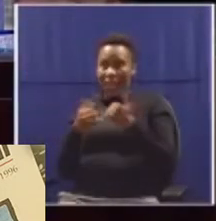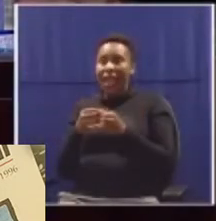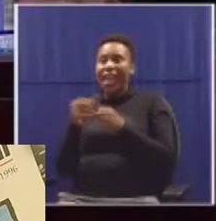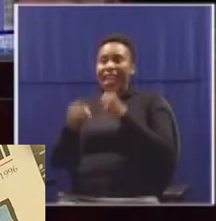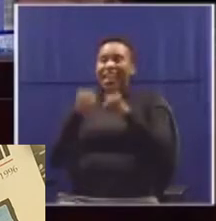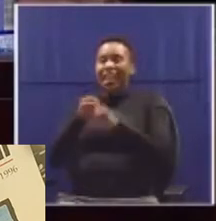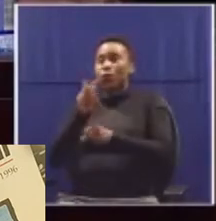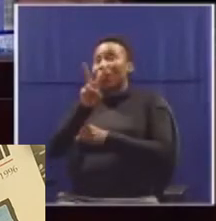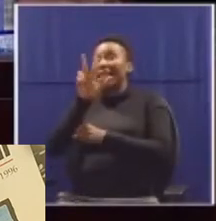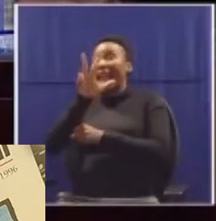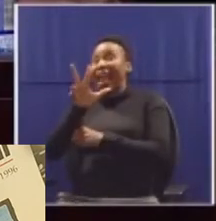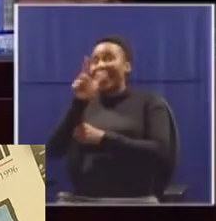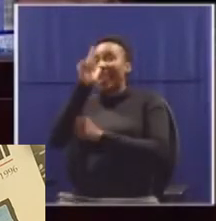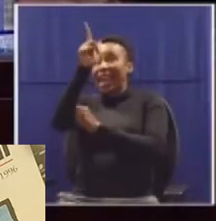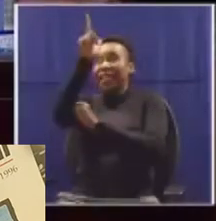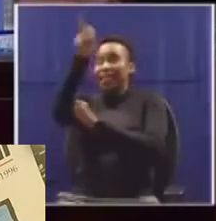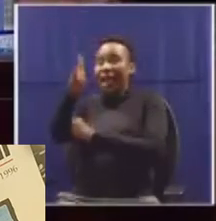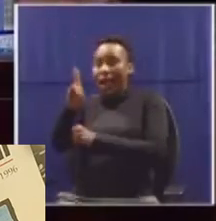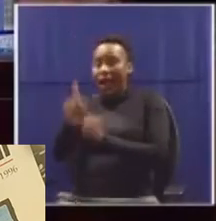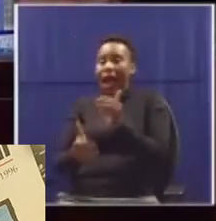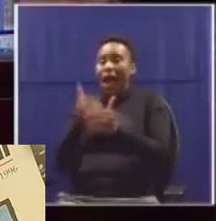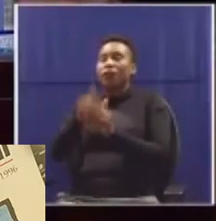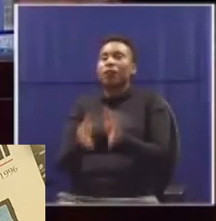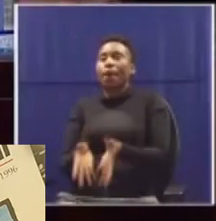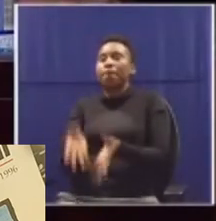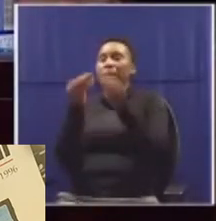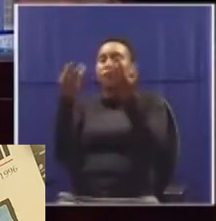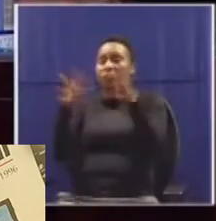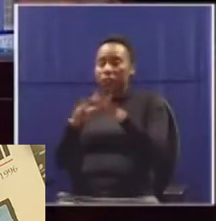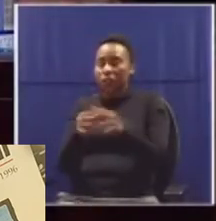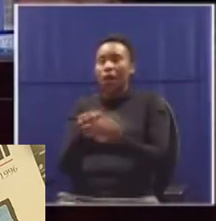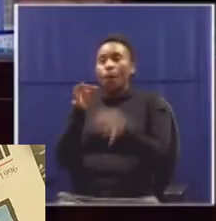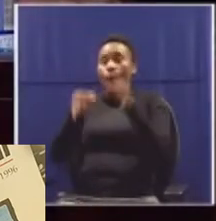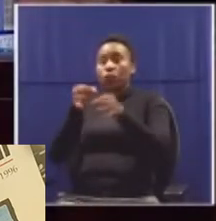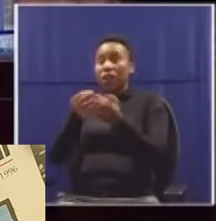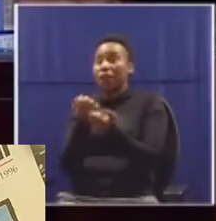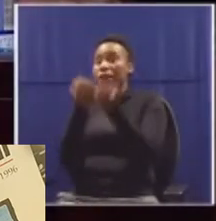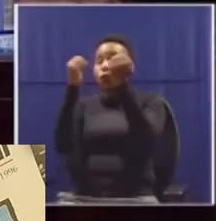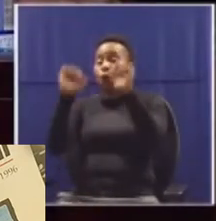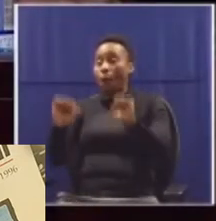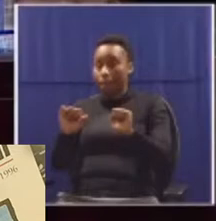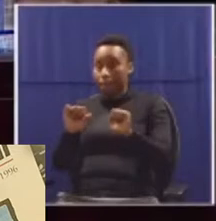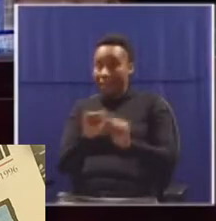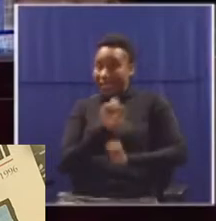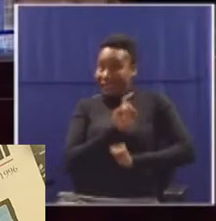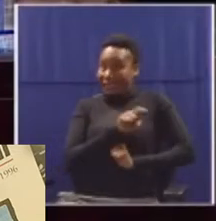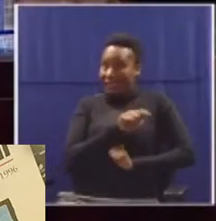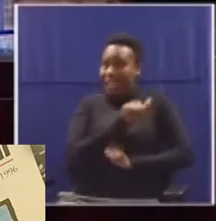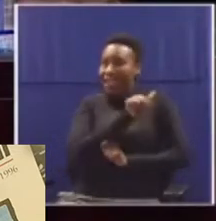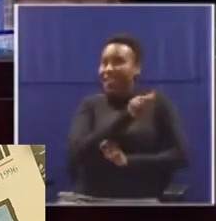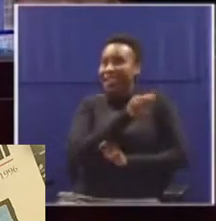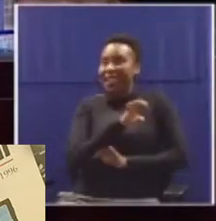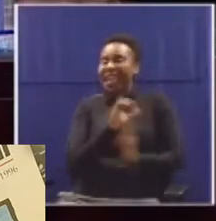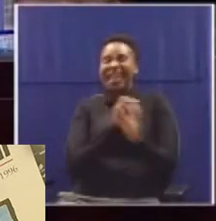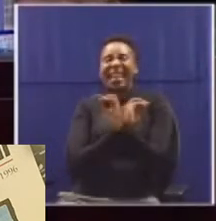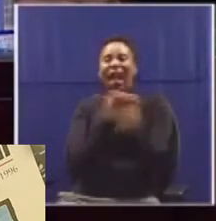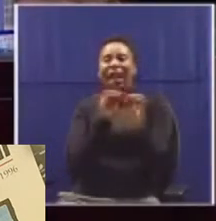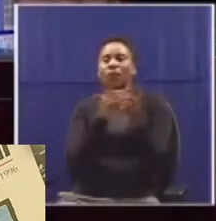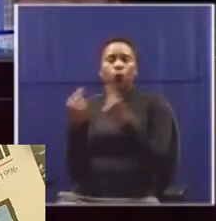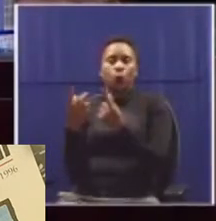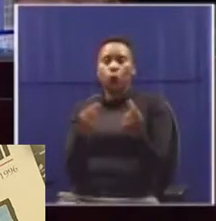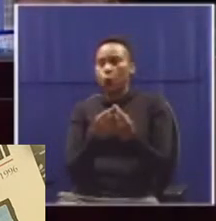later and after attainment of political Freedom the ruling Elite has done nothing but